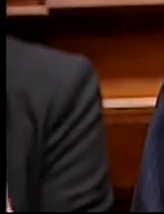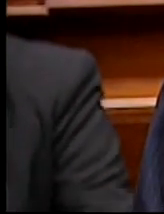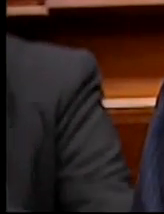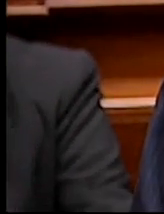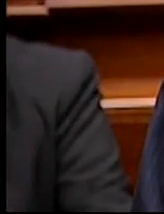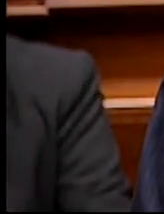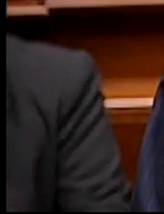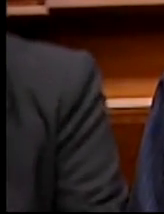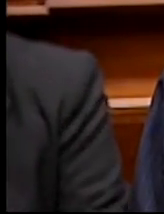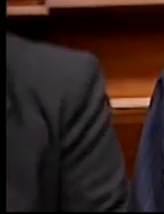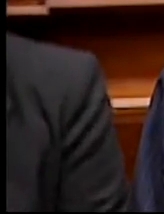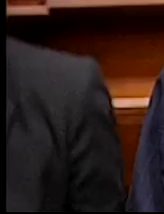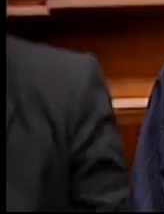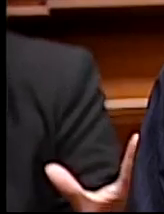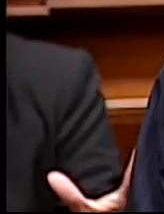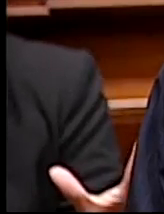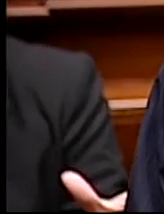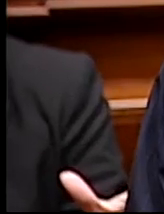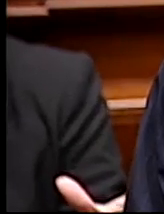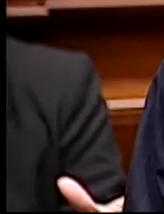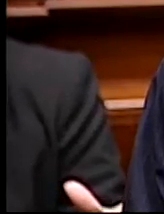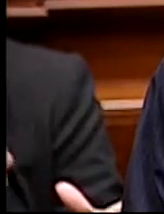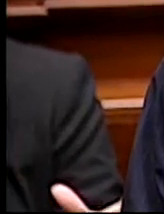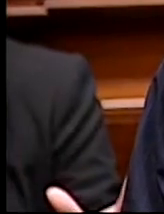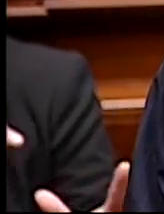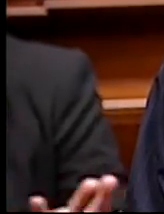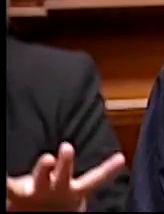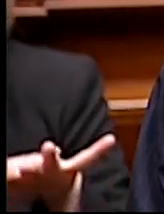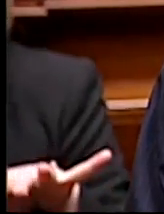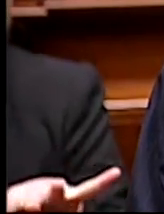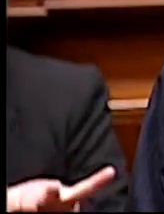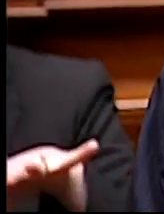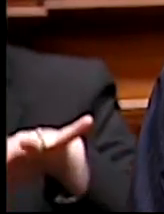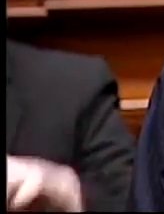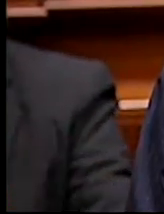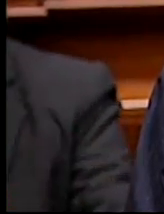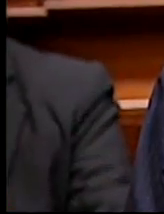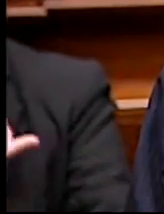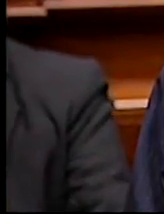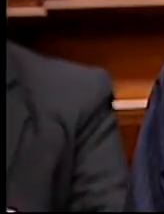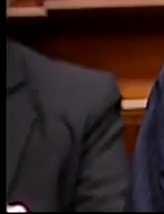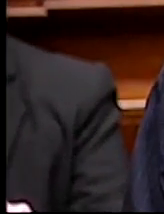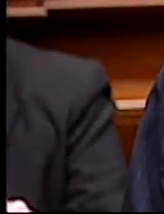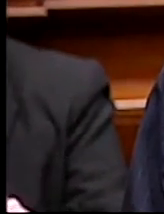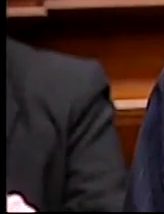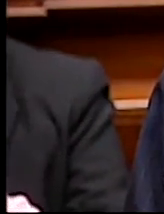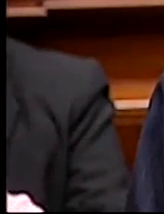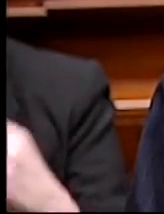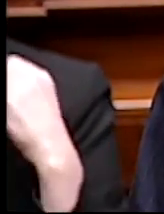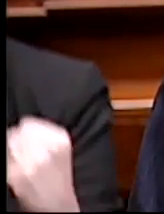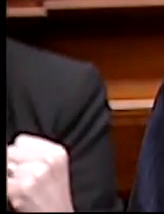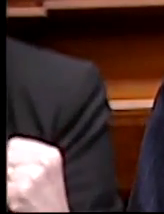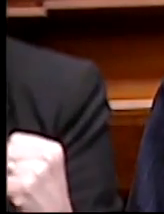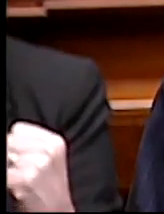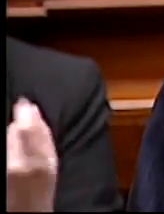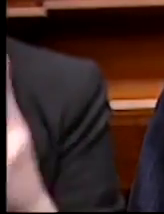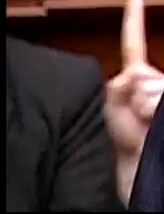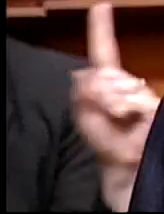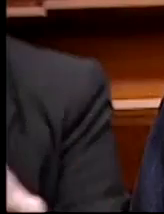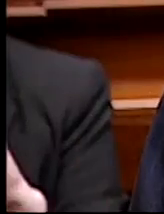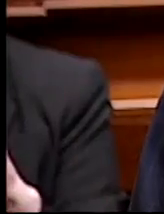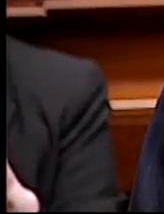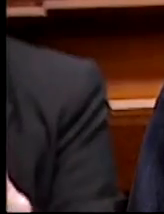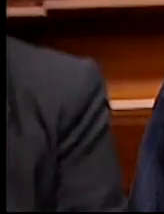Lincoln. We can reclaim our proud history as a strong and vibrant state and fulfill